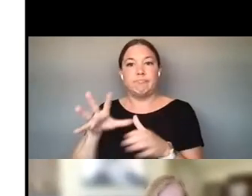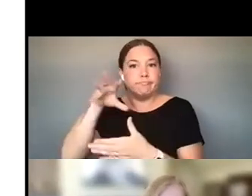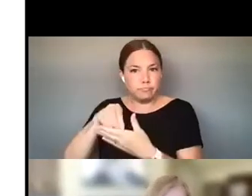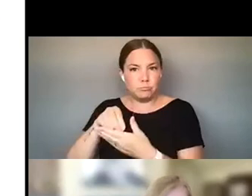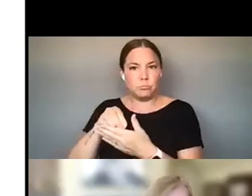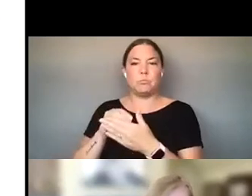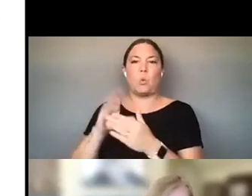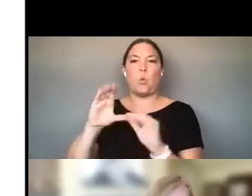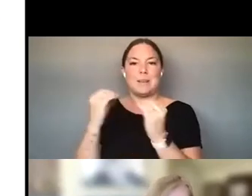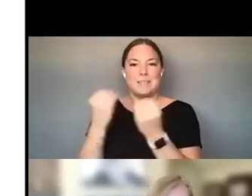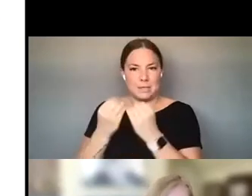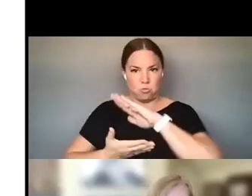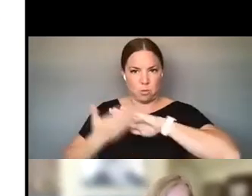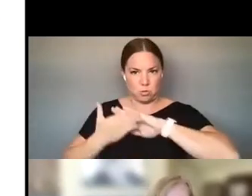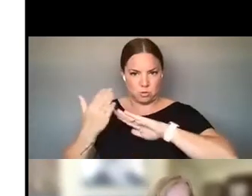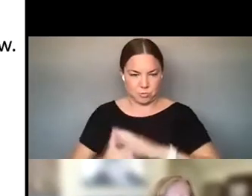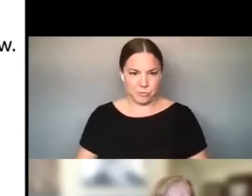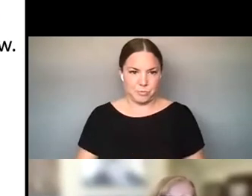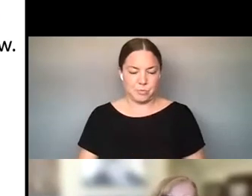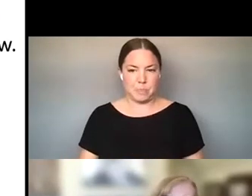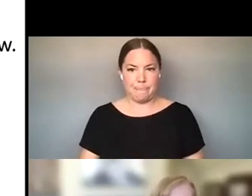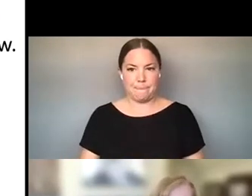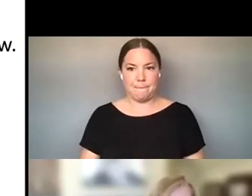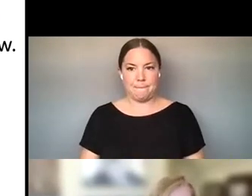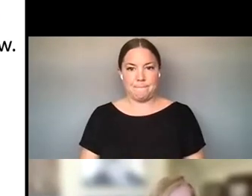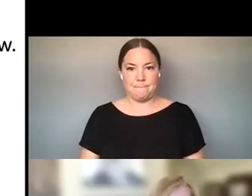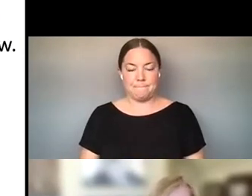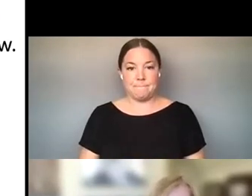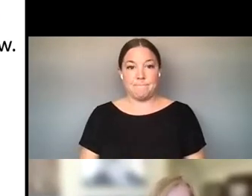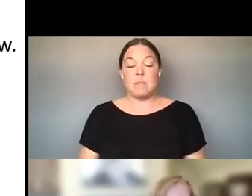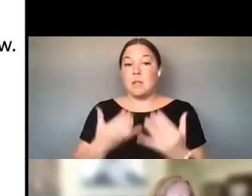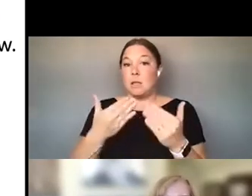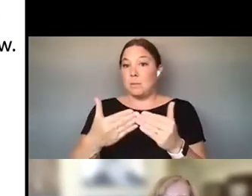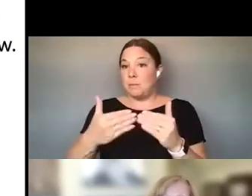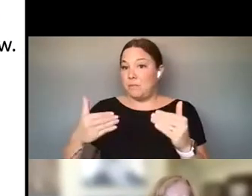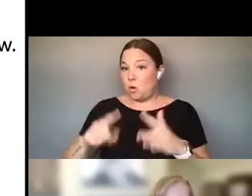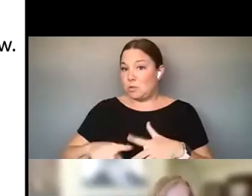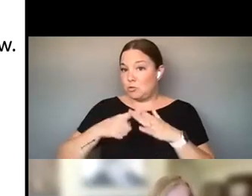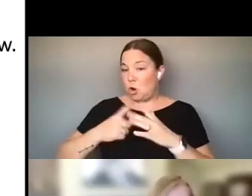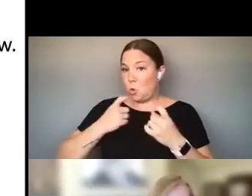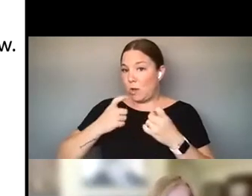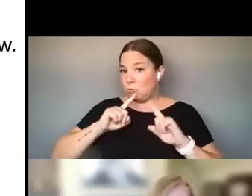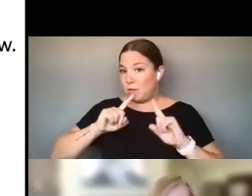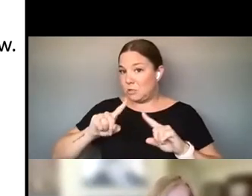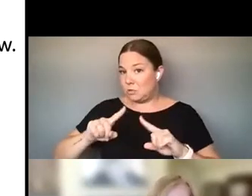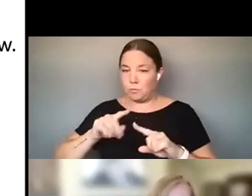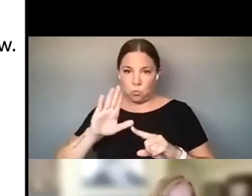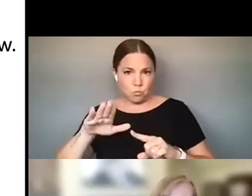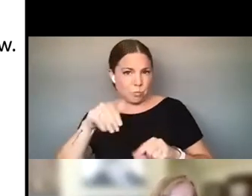operations. Now, before we get to your questions, here are a few things to remember.